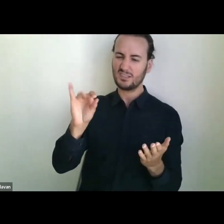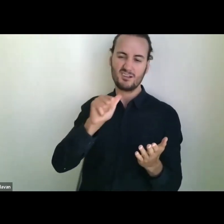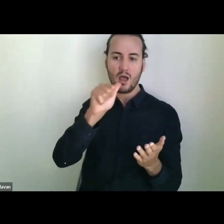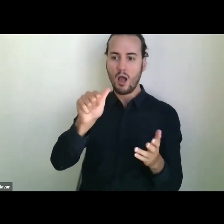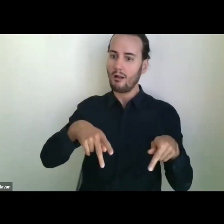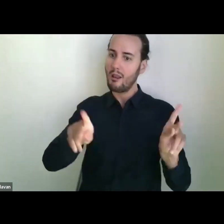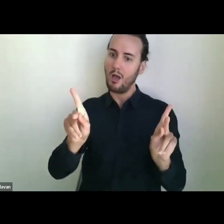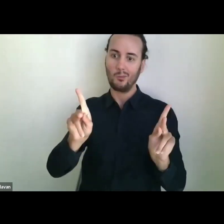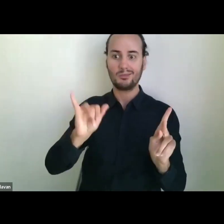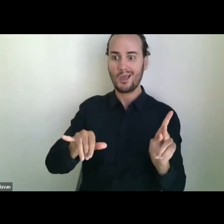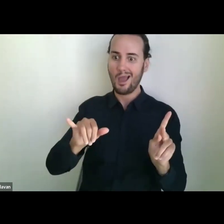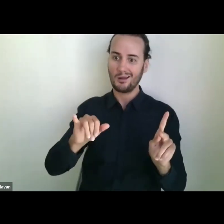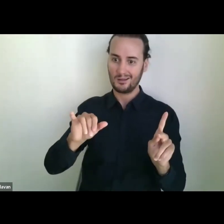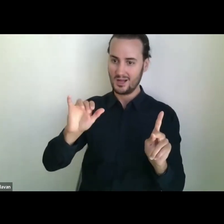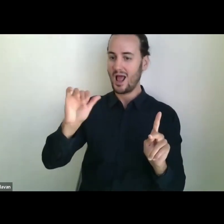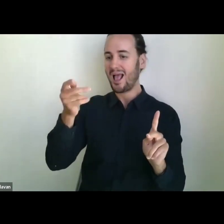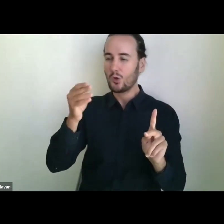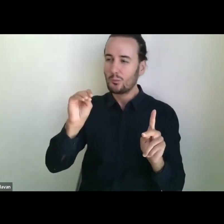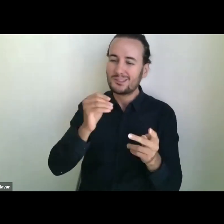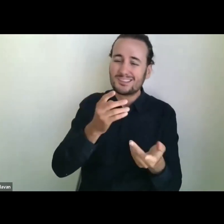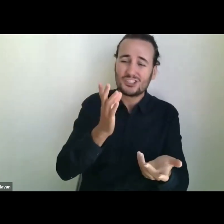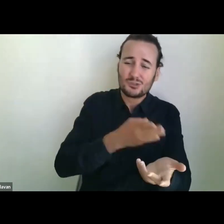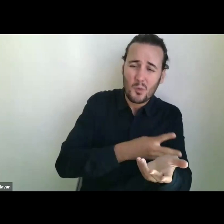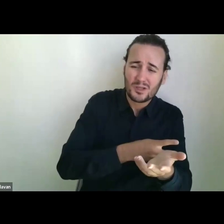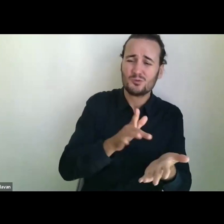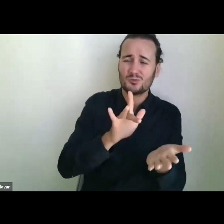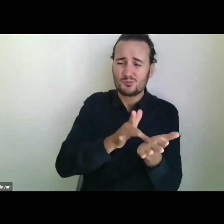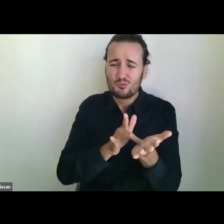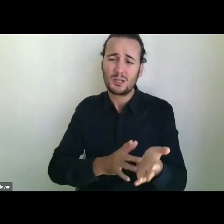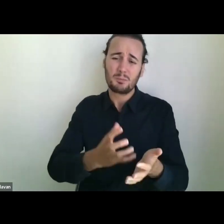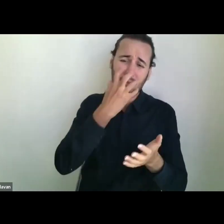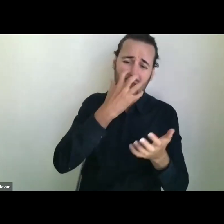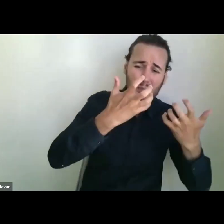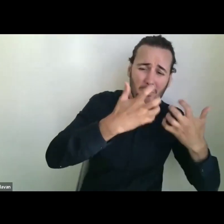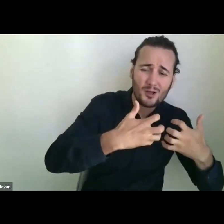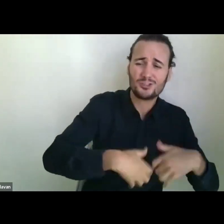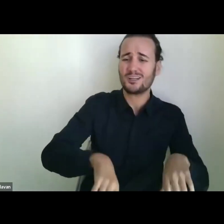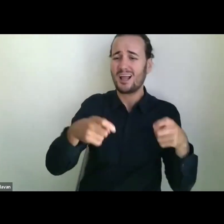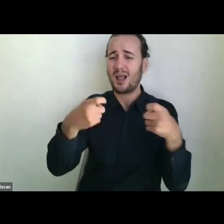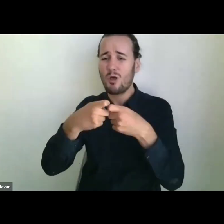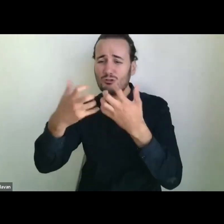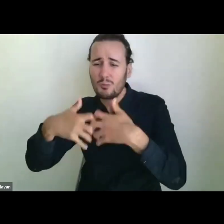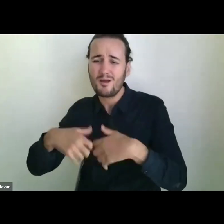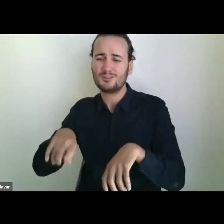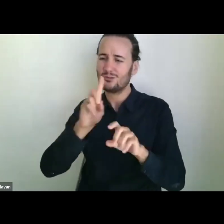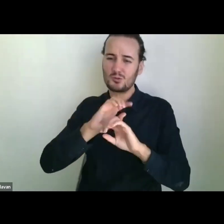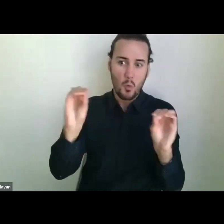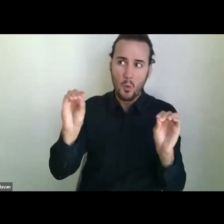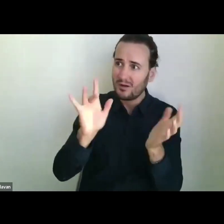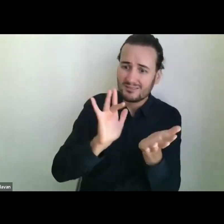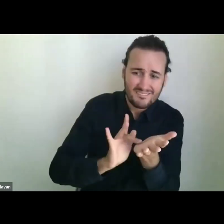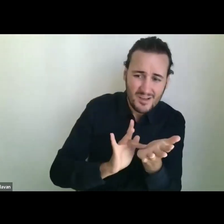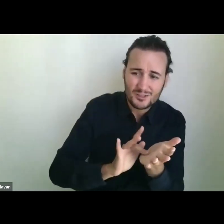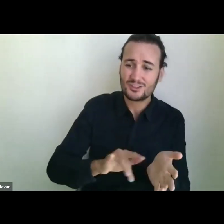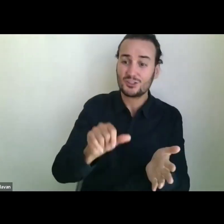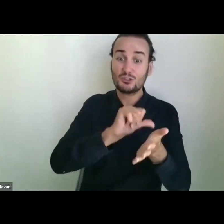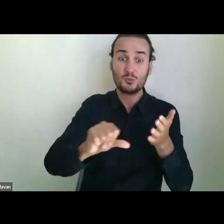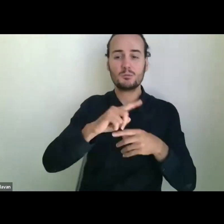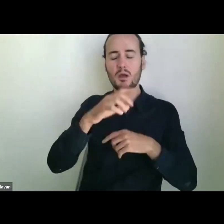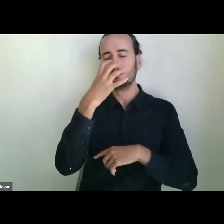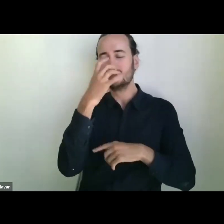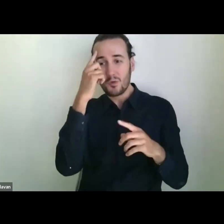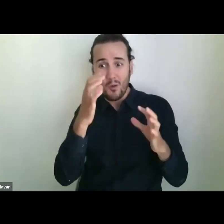or generators. No antibiotics or anesthesia. Amputations are performed with only